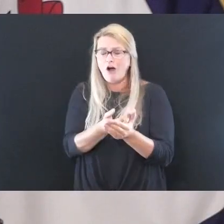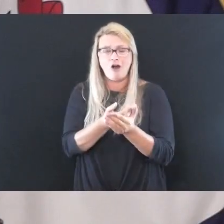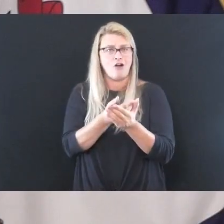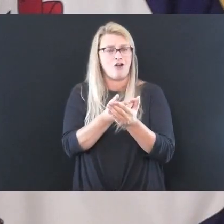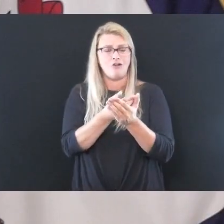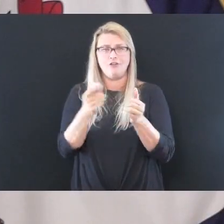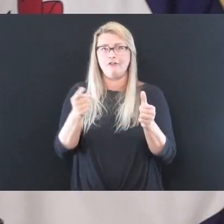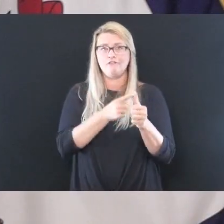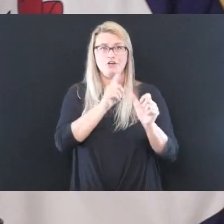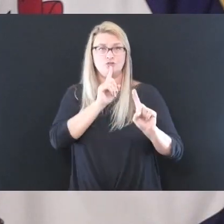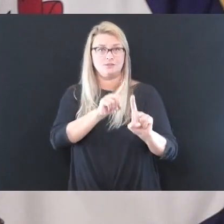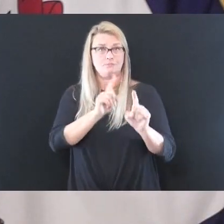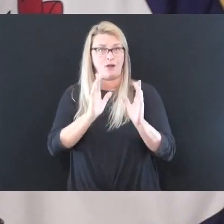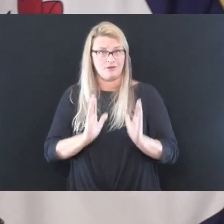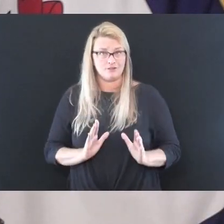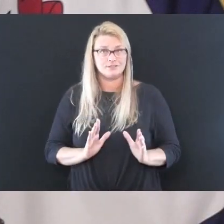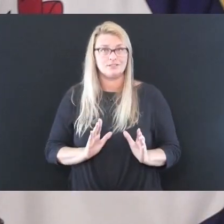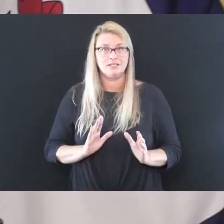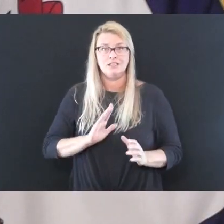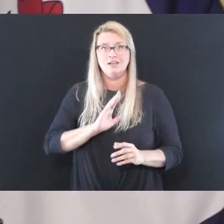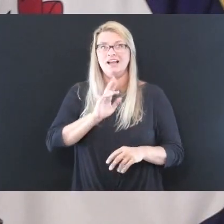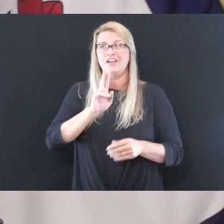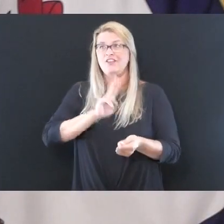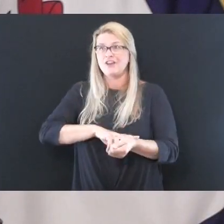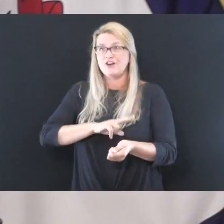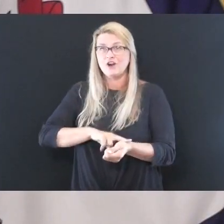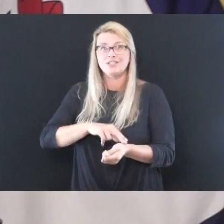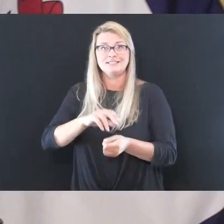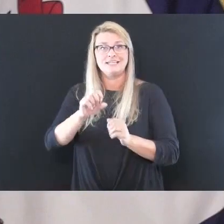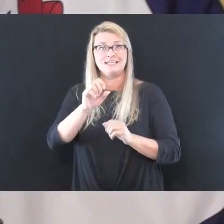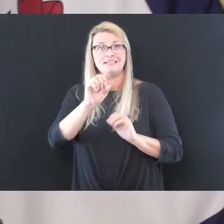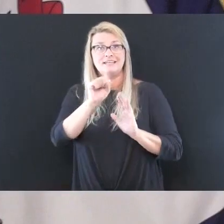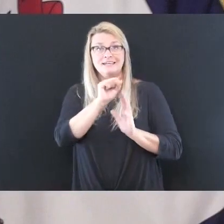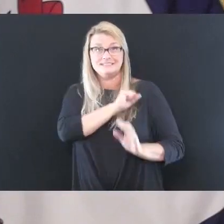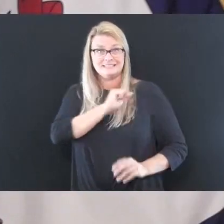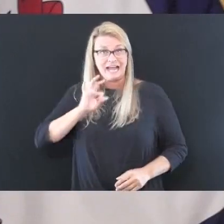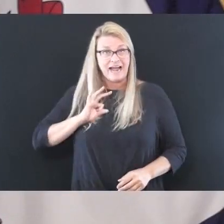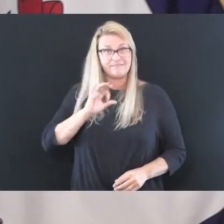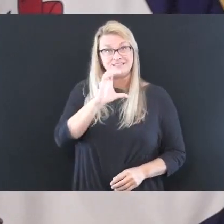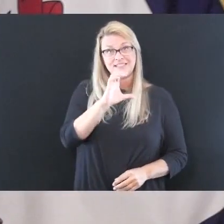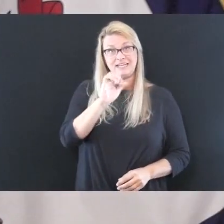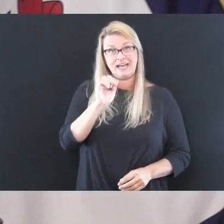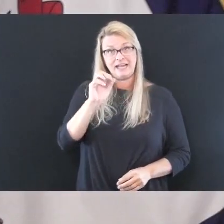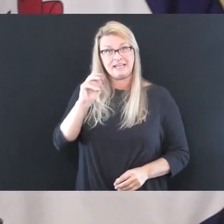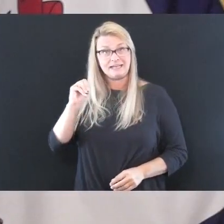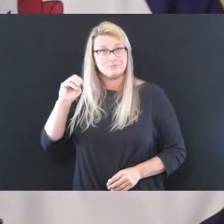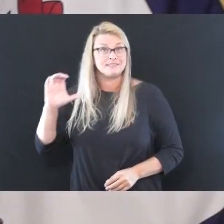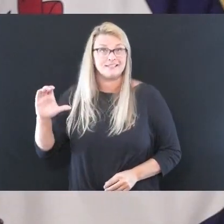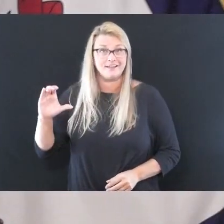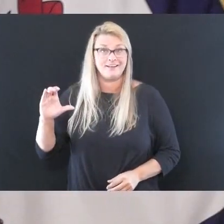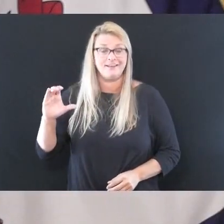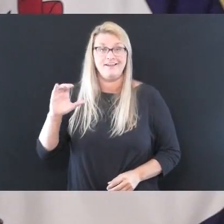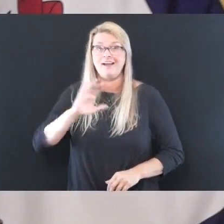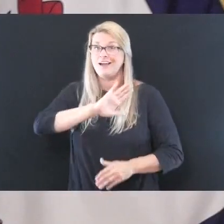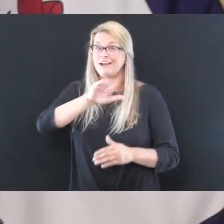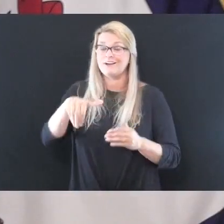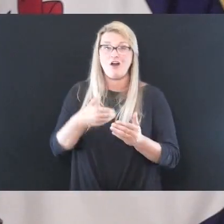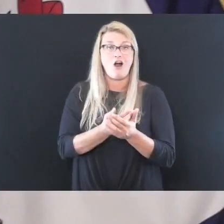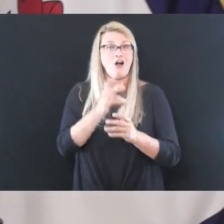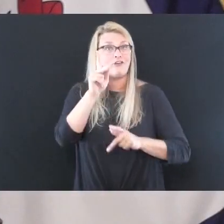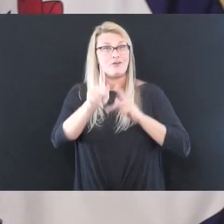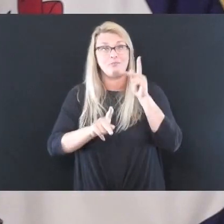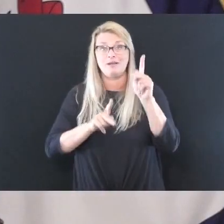responders, to all those on the nursing staff at CMAC, to all those that are absolutely out there that